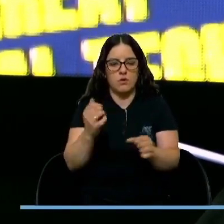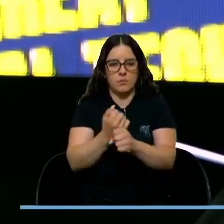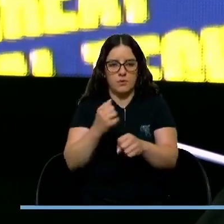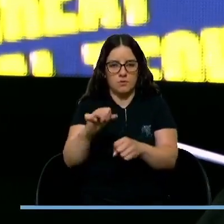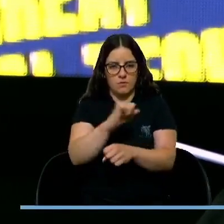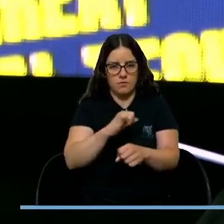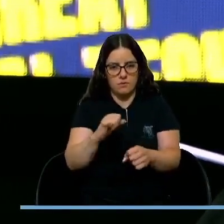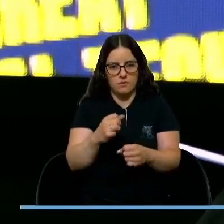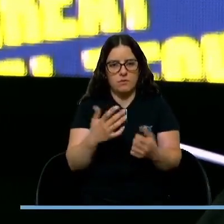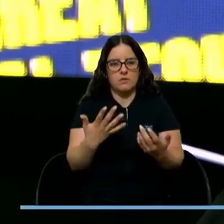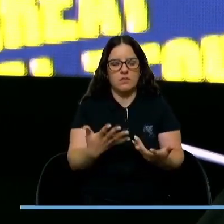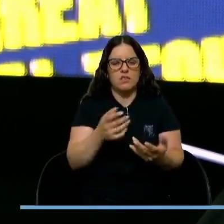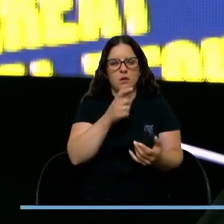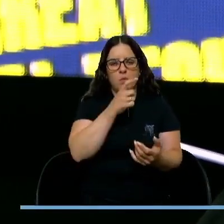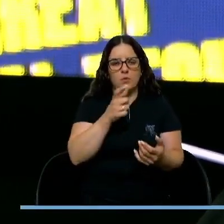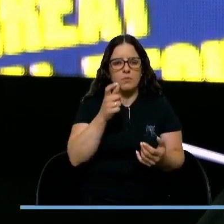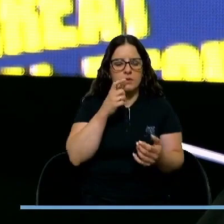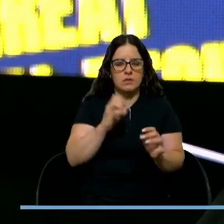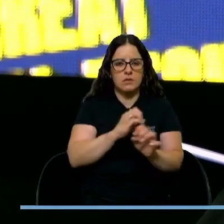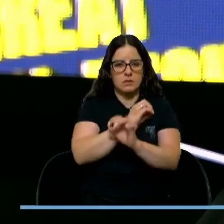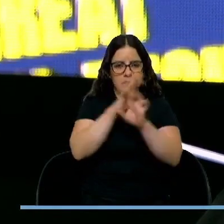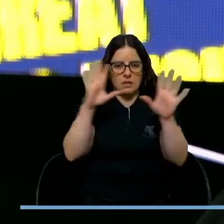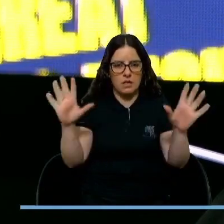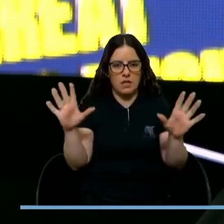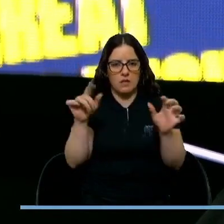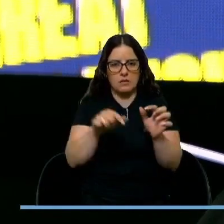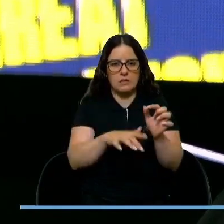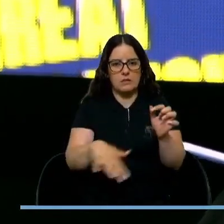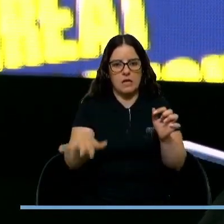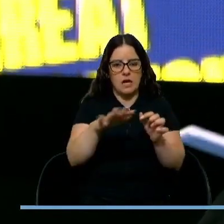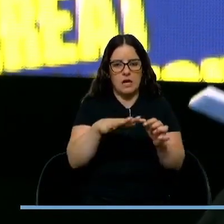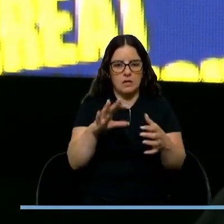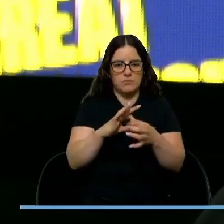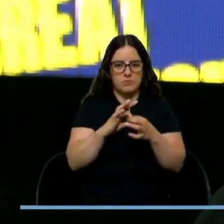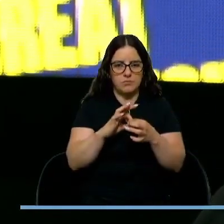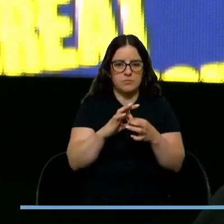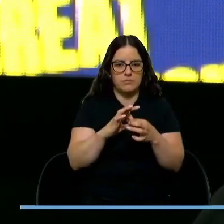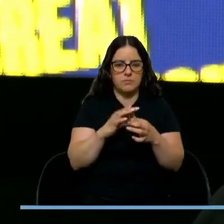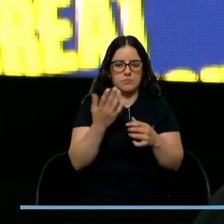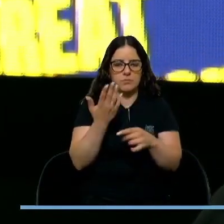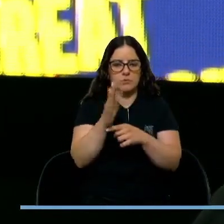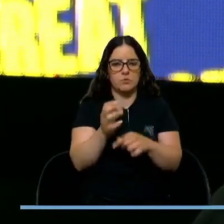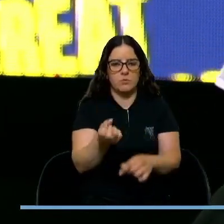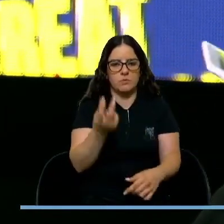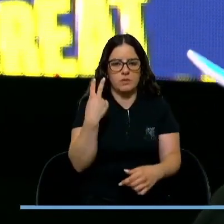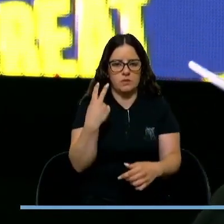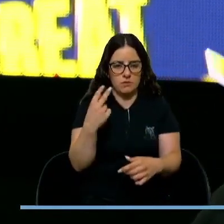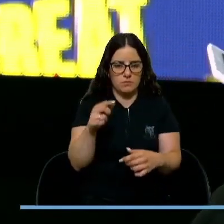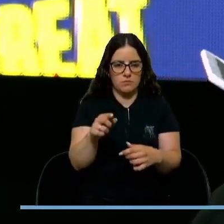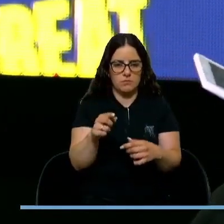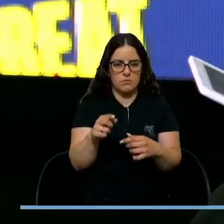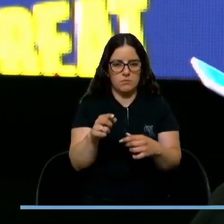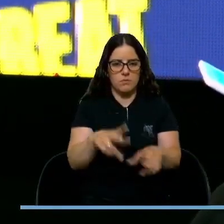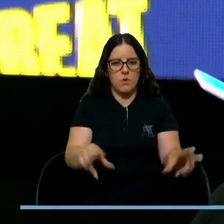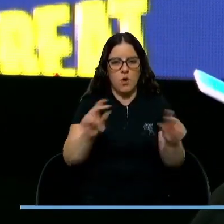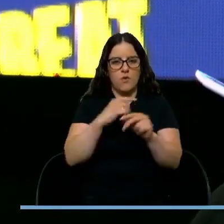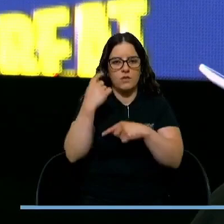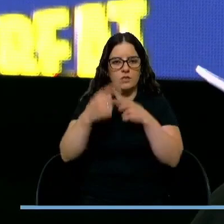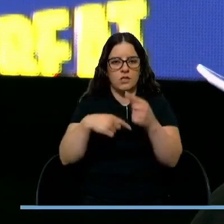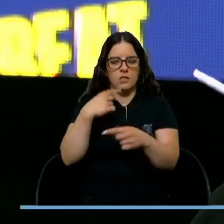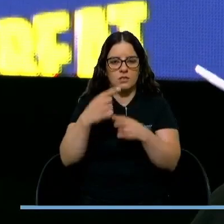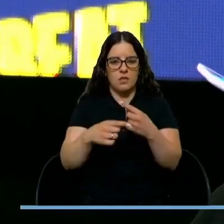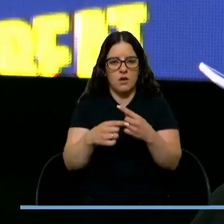operations. So we have here clear commitments regarding these sectors. And last year, we launched a